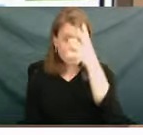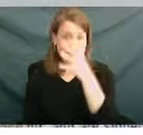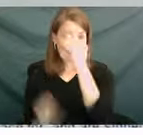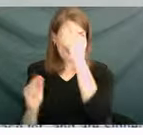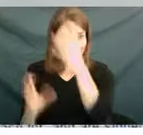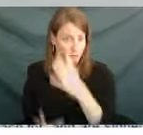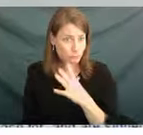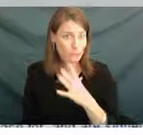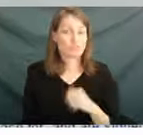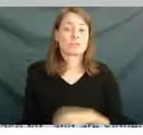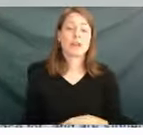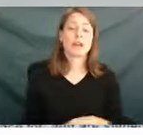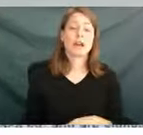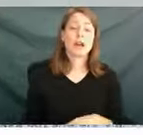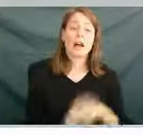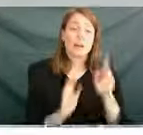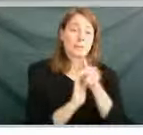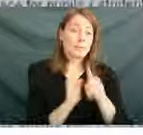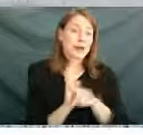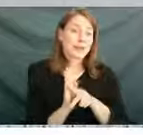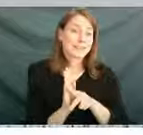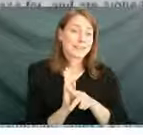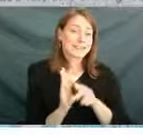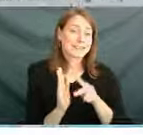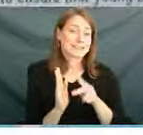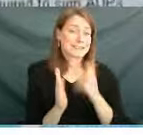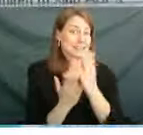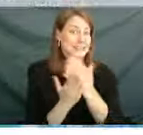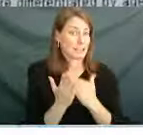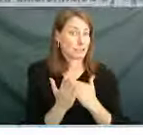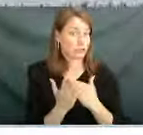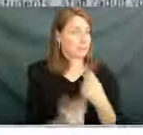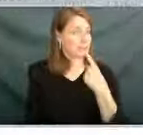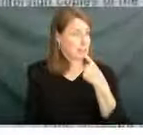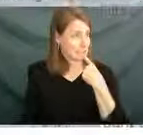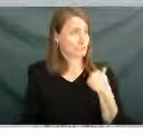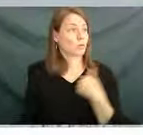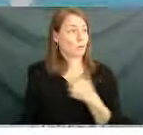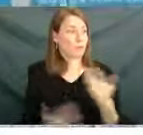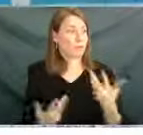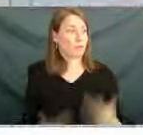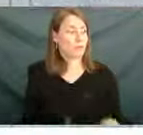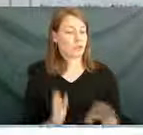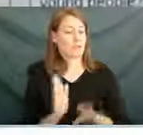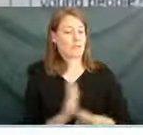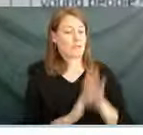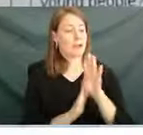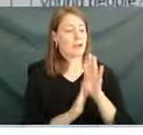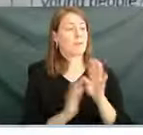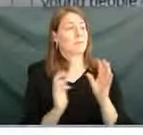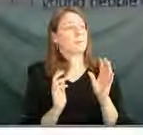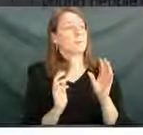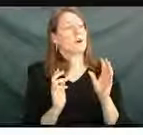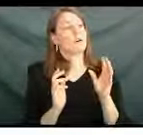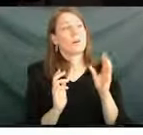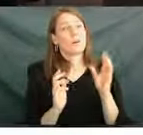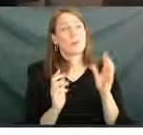makes sure that you've got a policy that has been developed with the whole school ownership in mind, so everyone is involved.